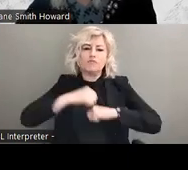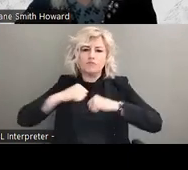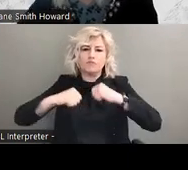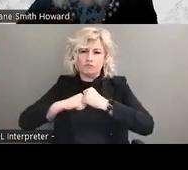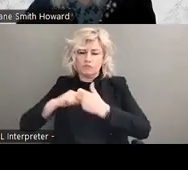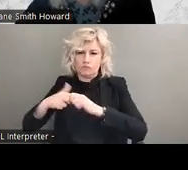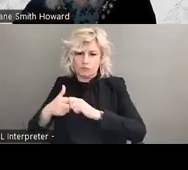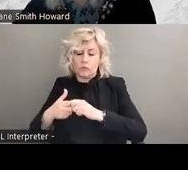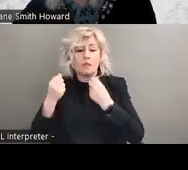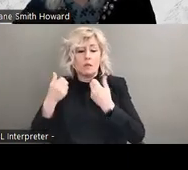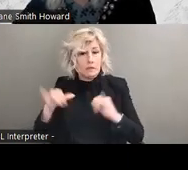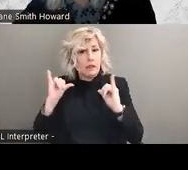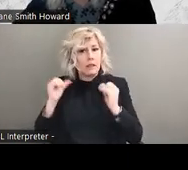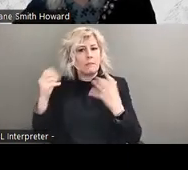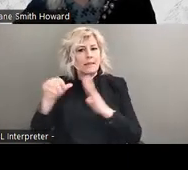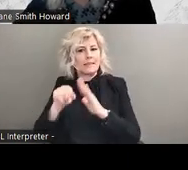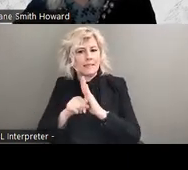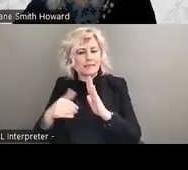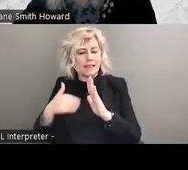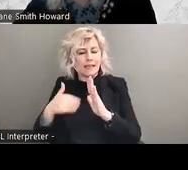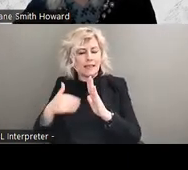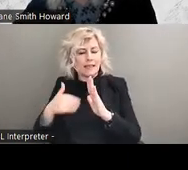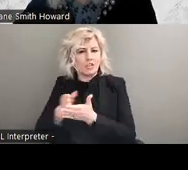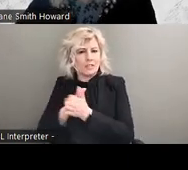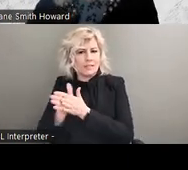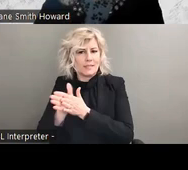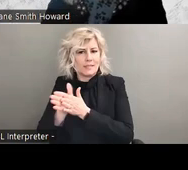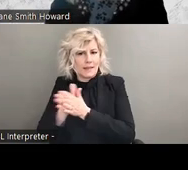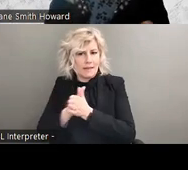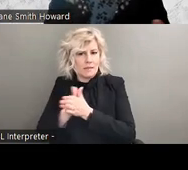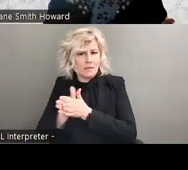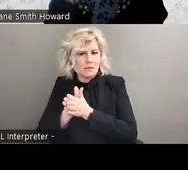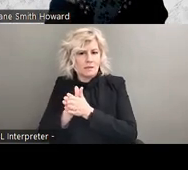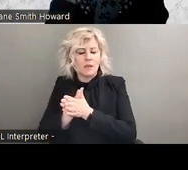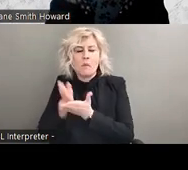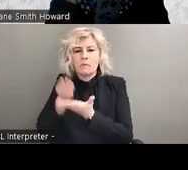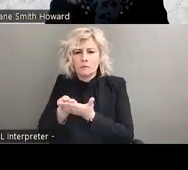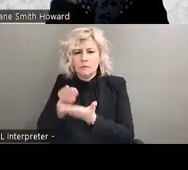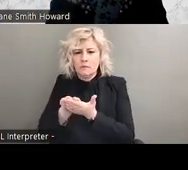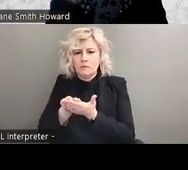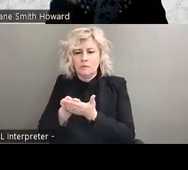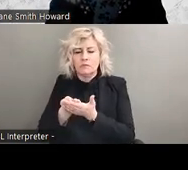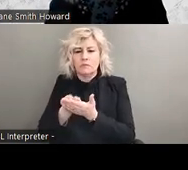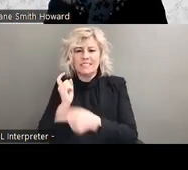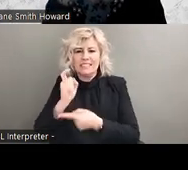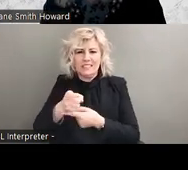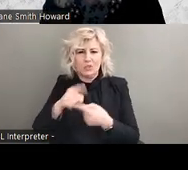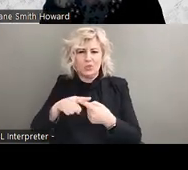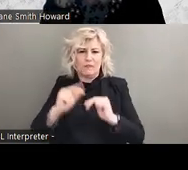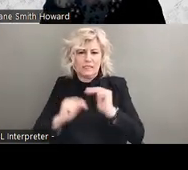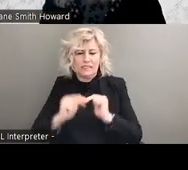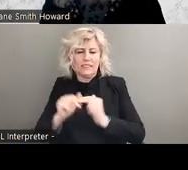many states still financial incentives so that money is going to facilities as